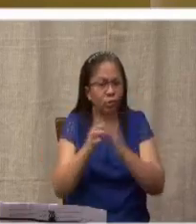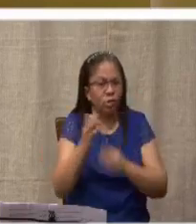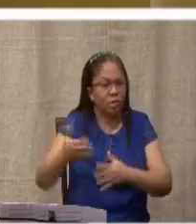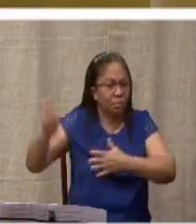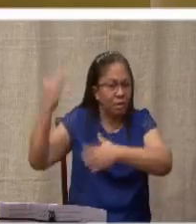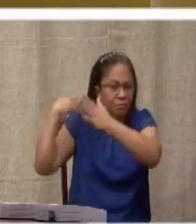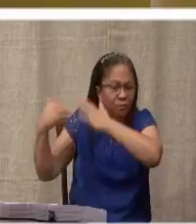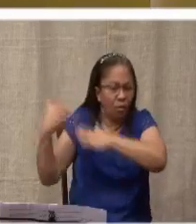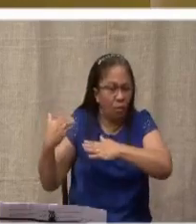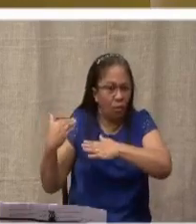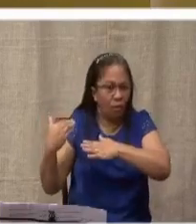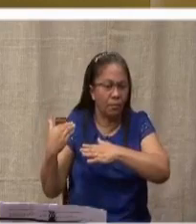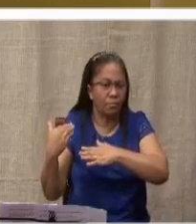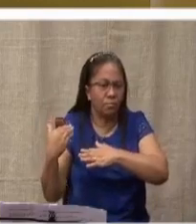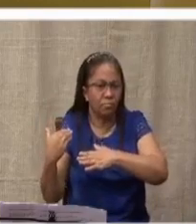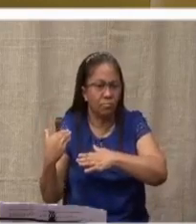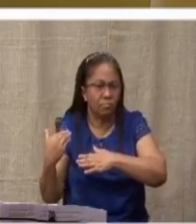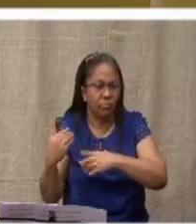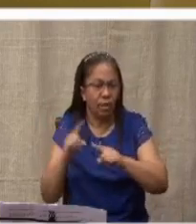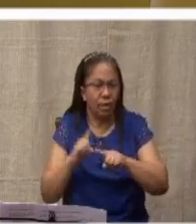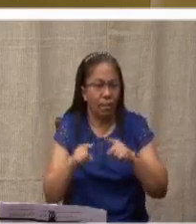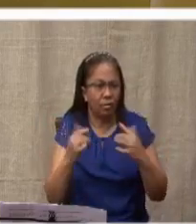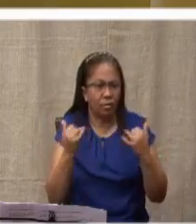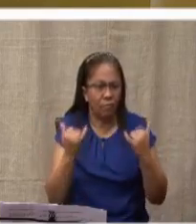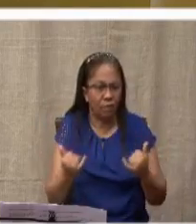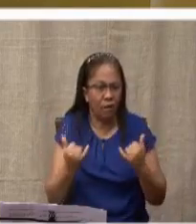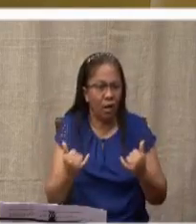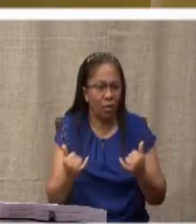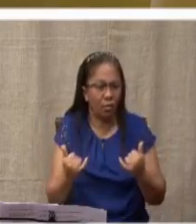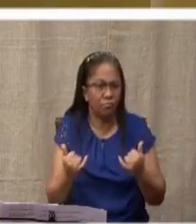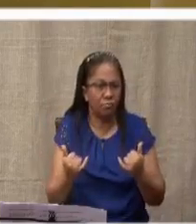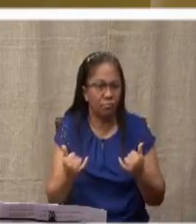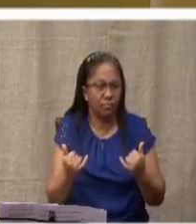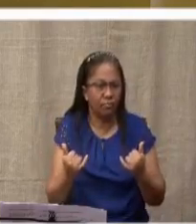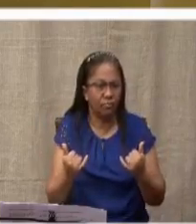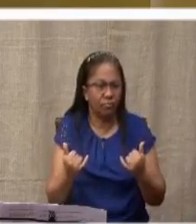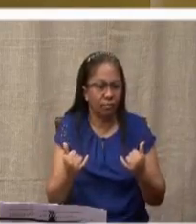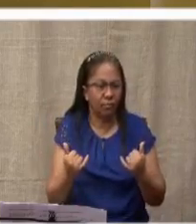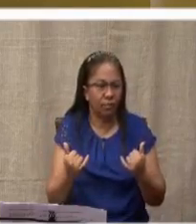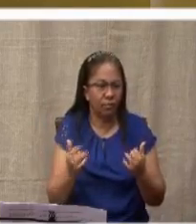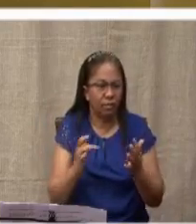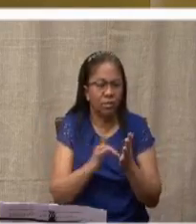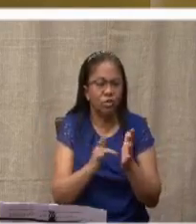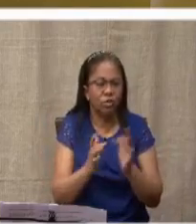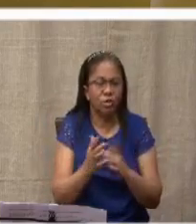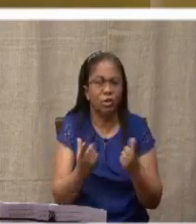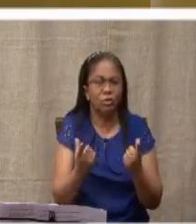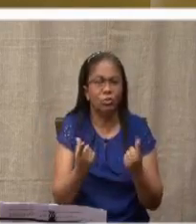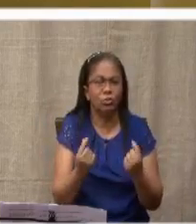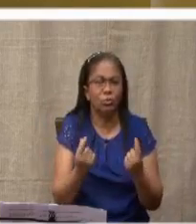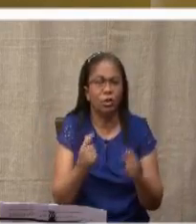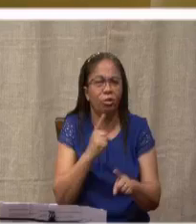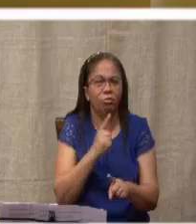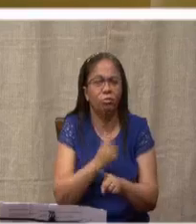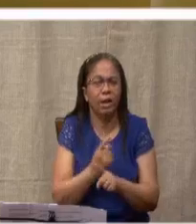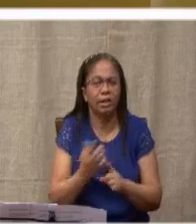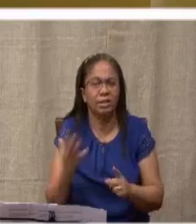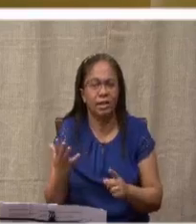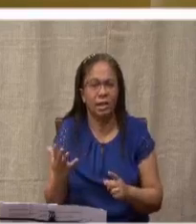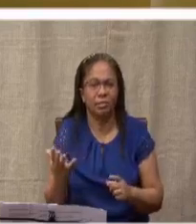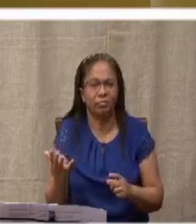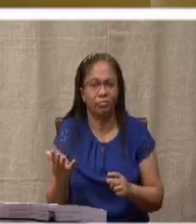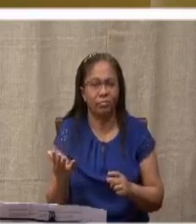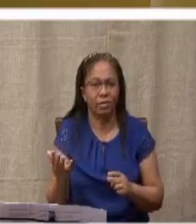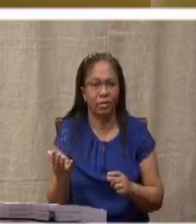story but but also we have now the remedy to the two principal actors